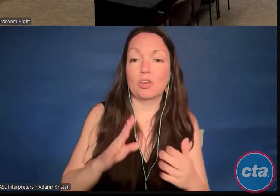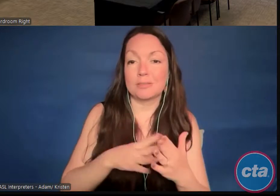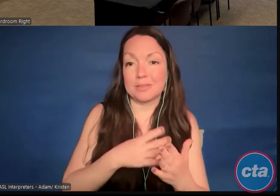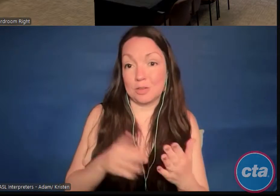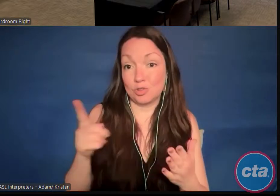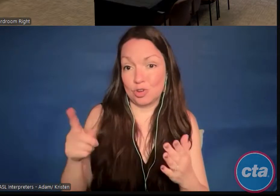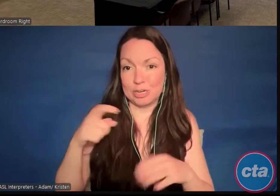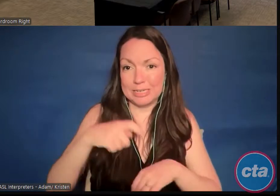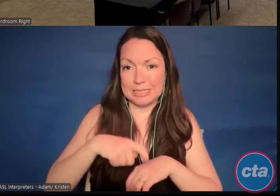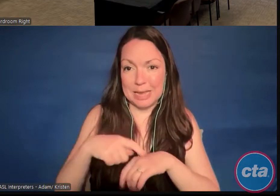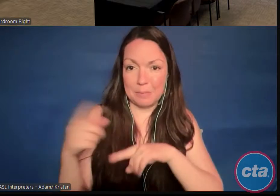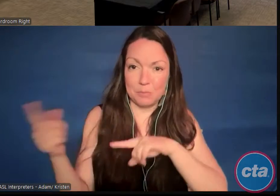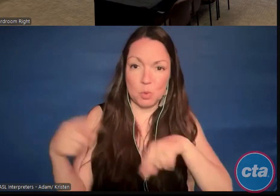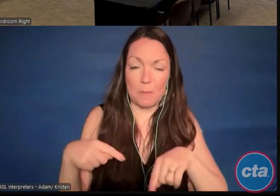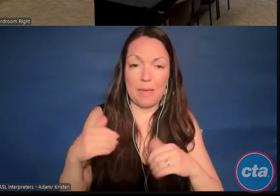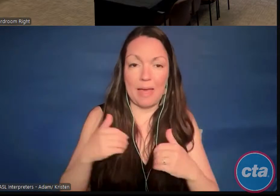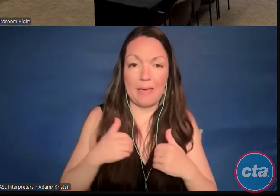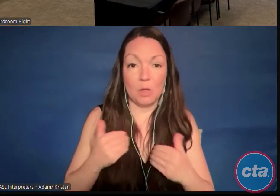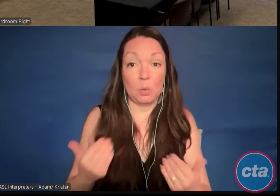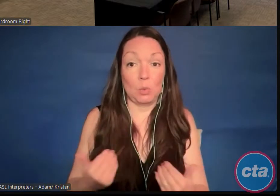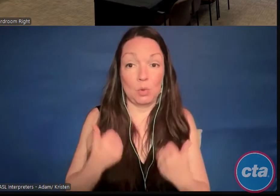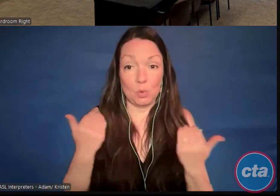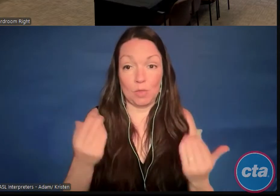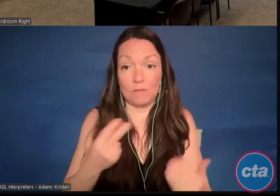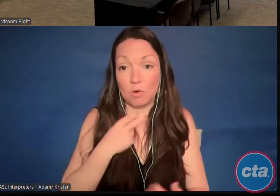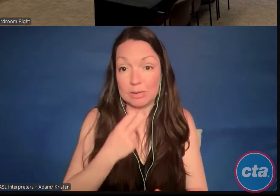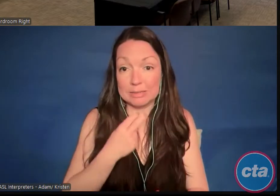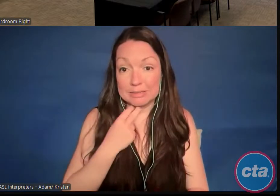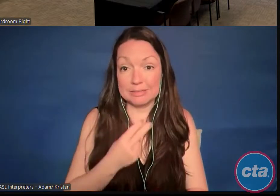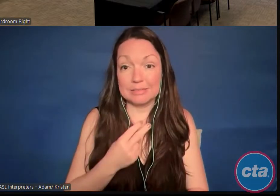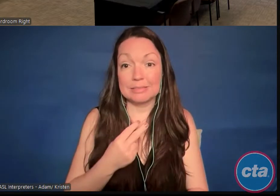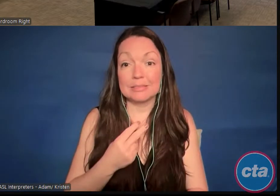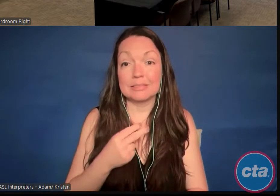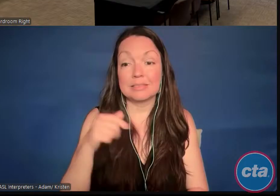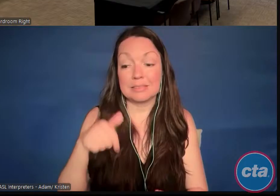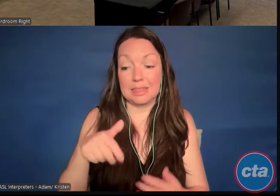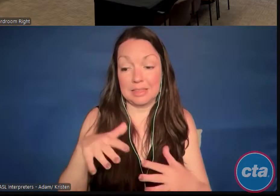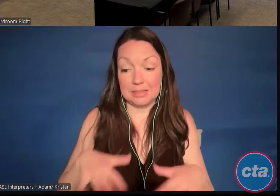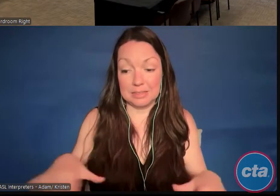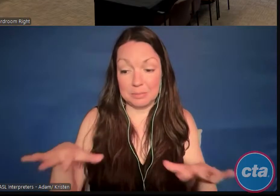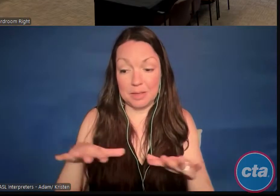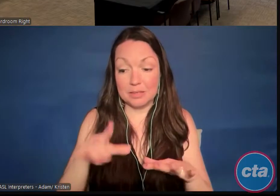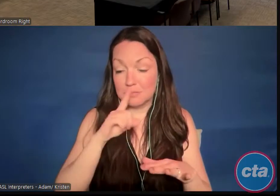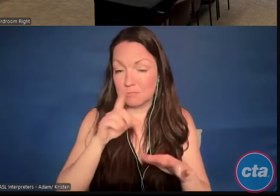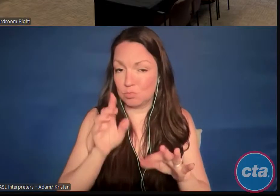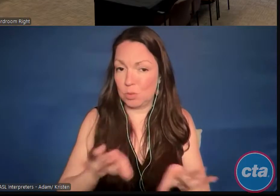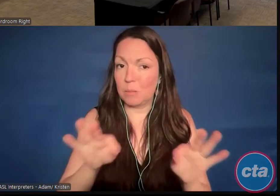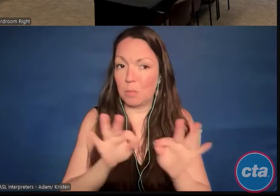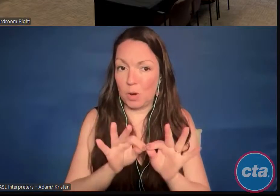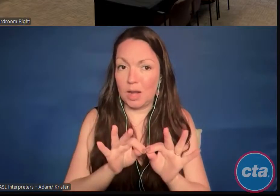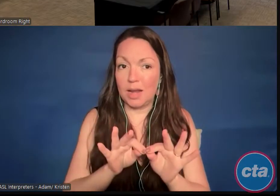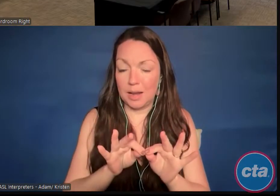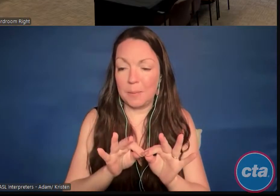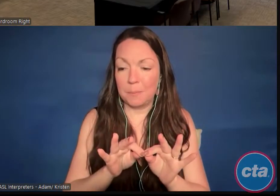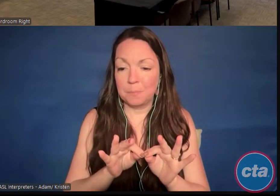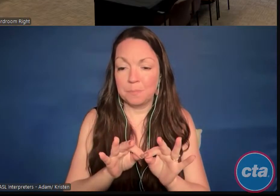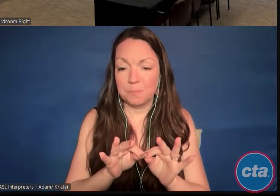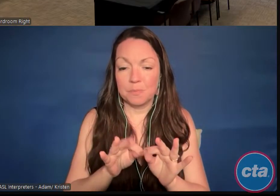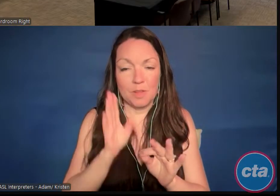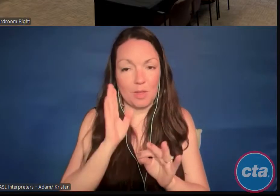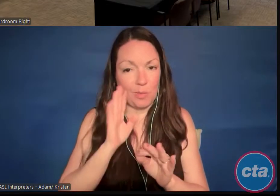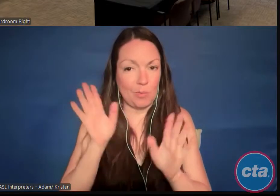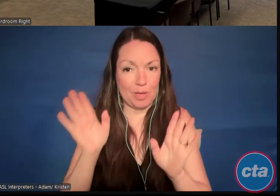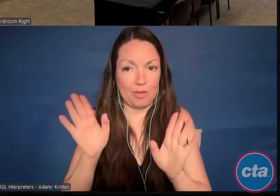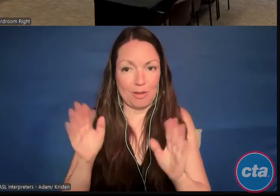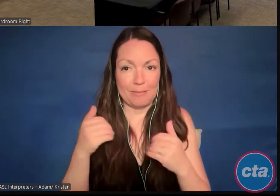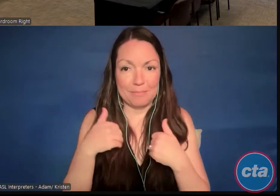speak with us, because having a youth voice in this space is really important. And so it would be fantastic to just